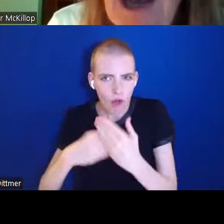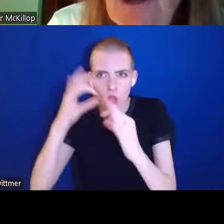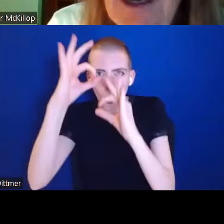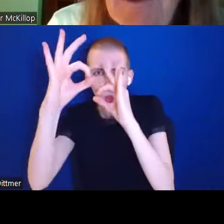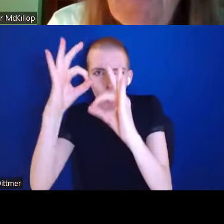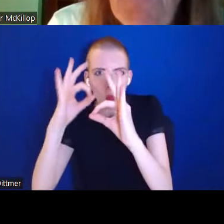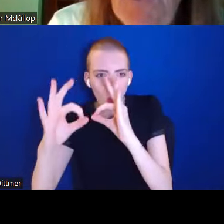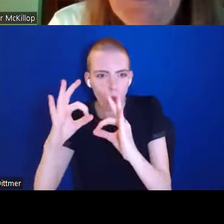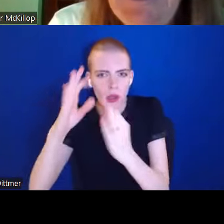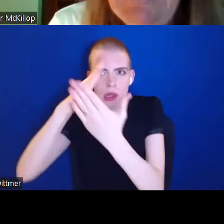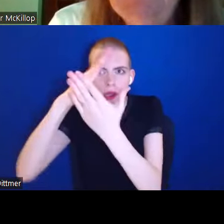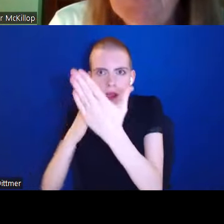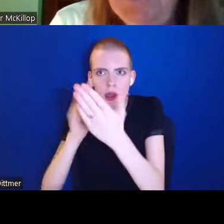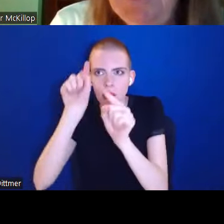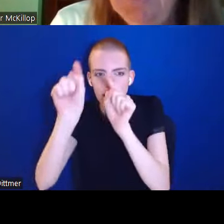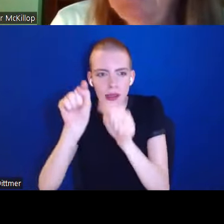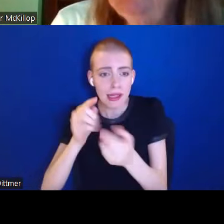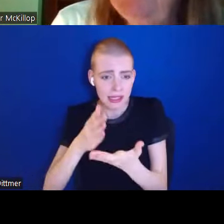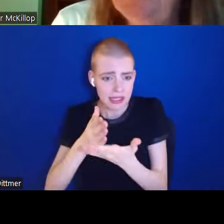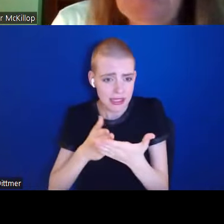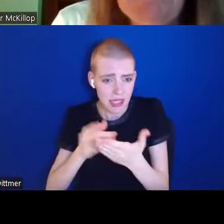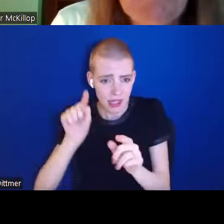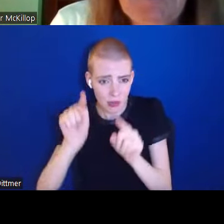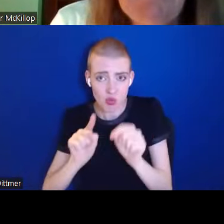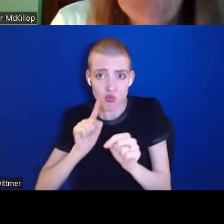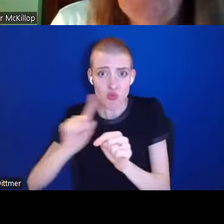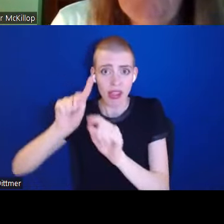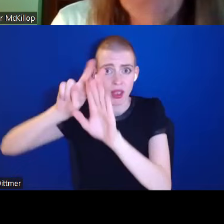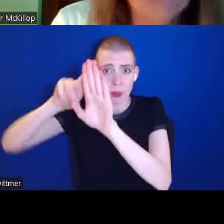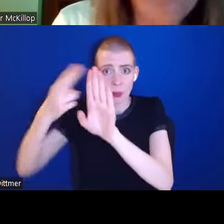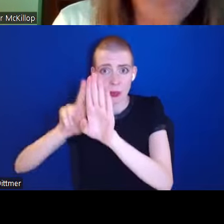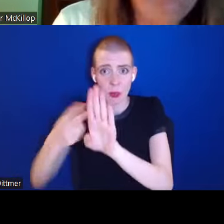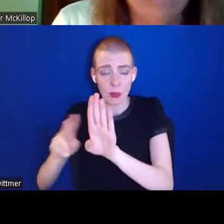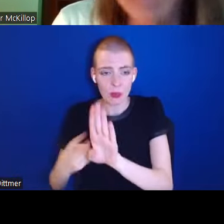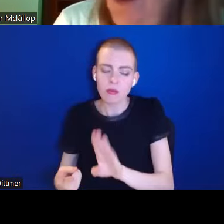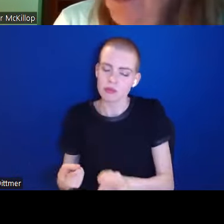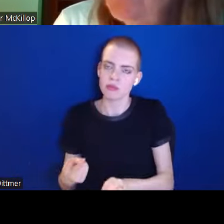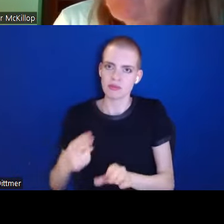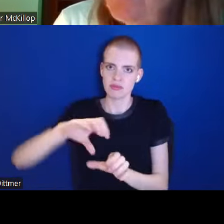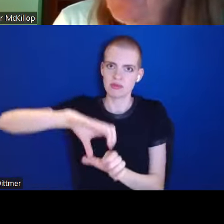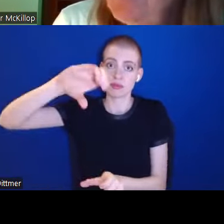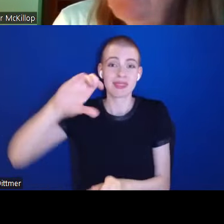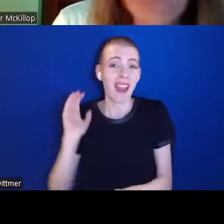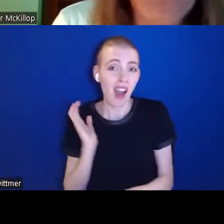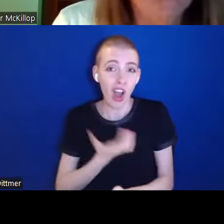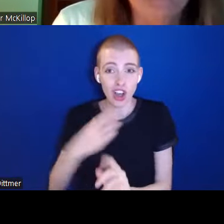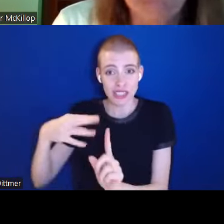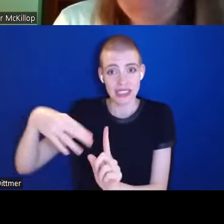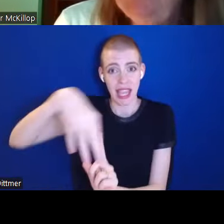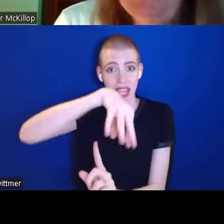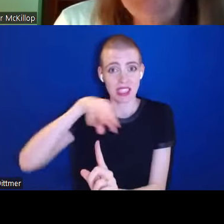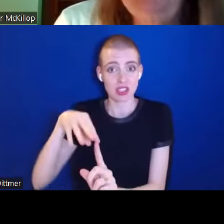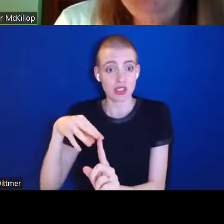It's actually exfoliating from the exterior. So our 3D scans need to be